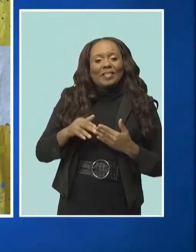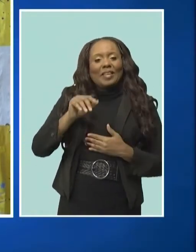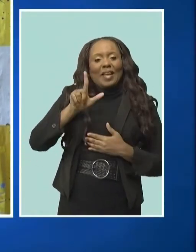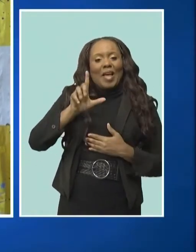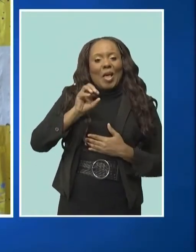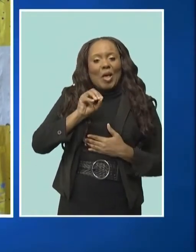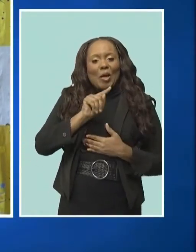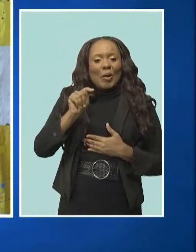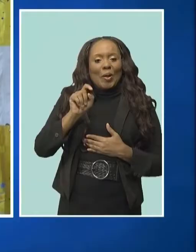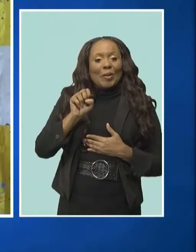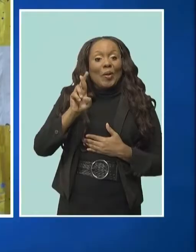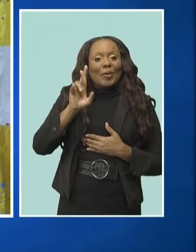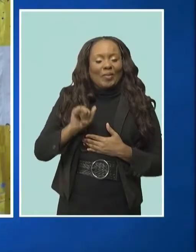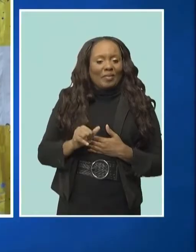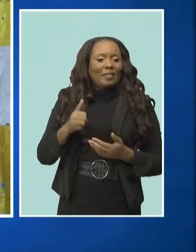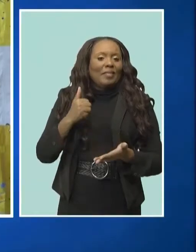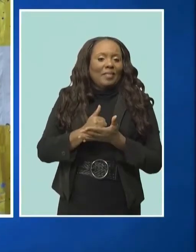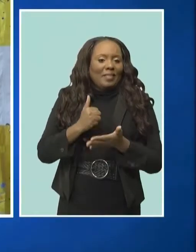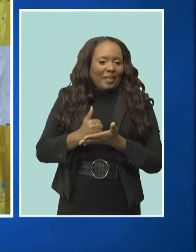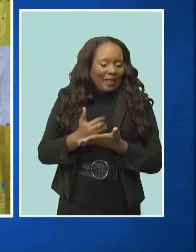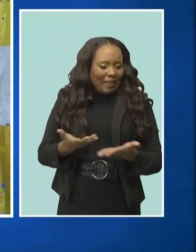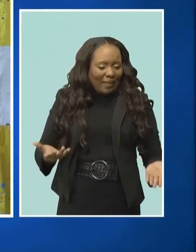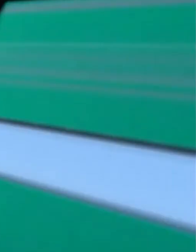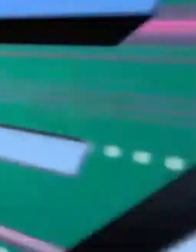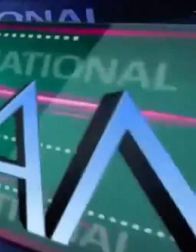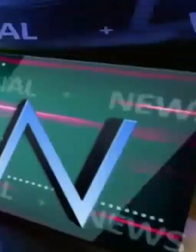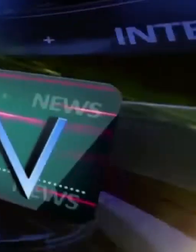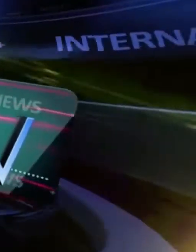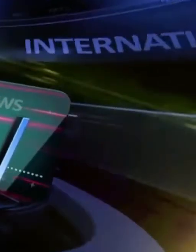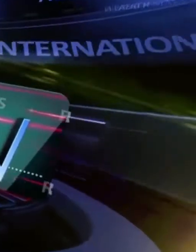chance, to be exposed some more.